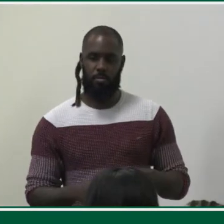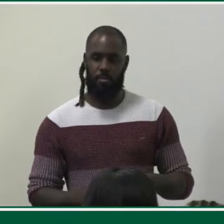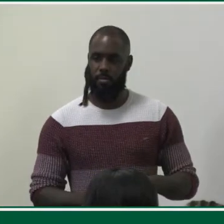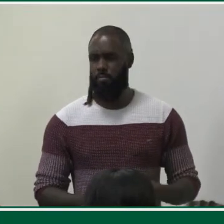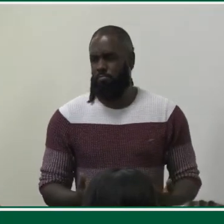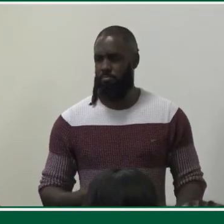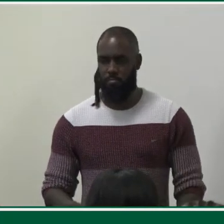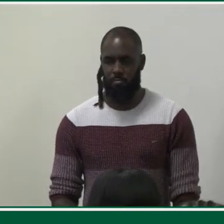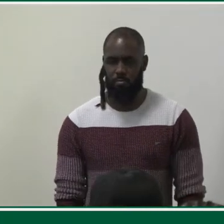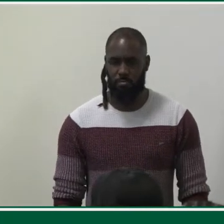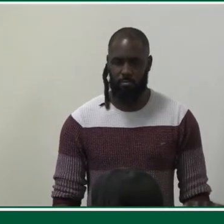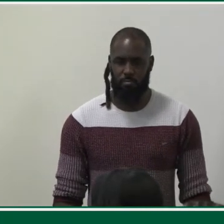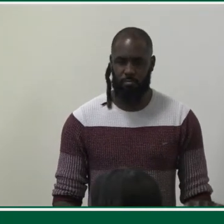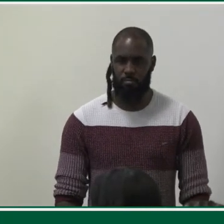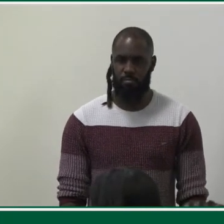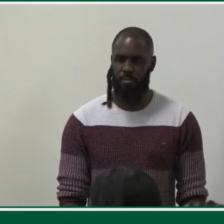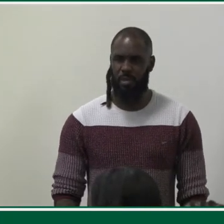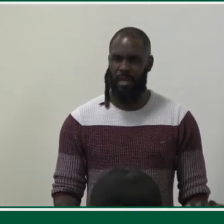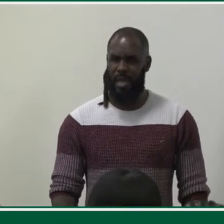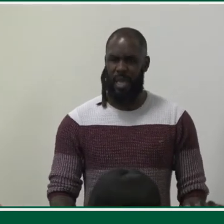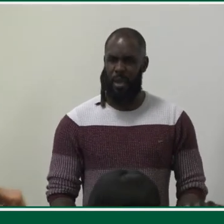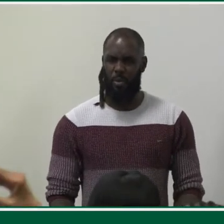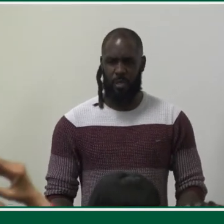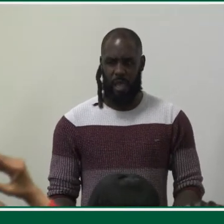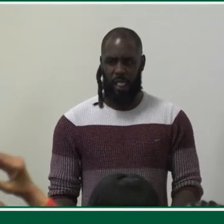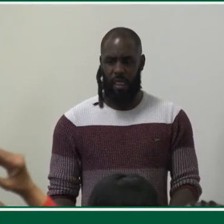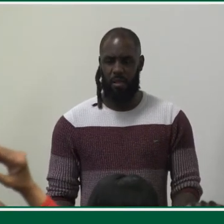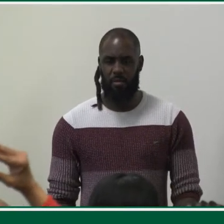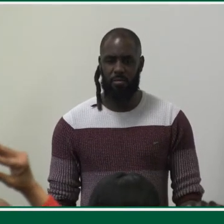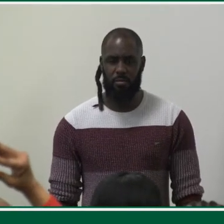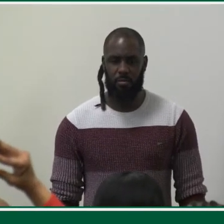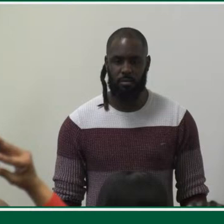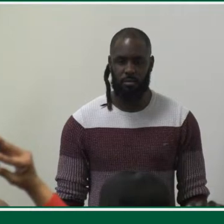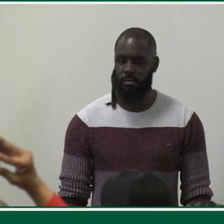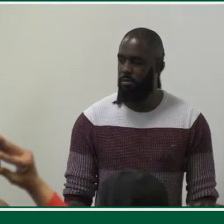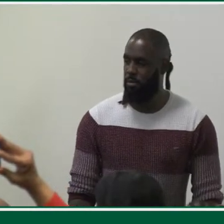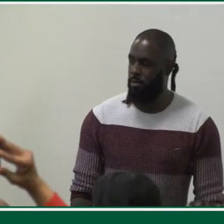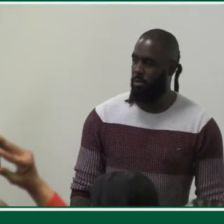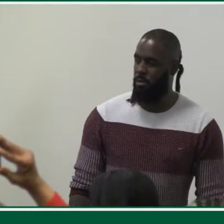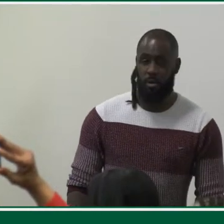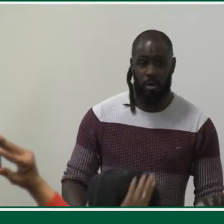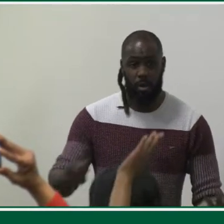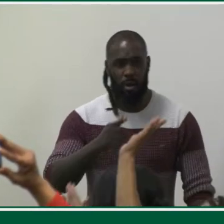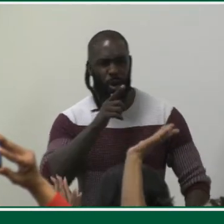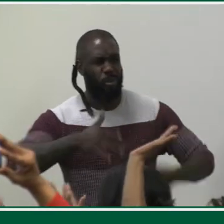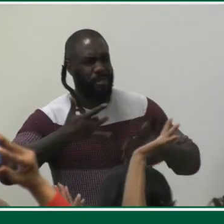So I'm going to turn it over to Linnea to get us rolling on the next part. All right. Who's excited?